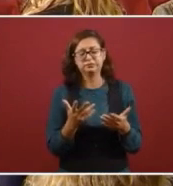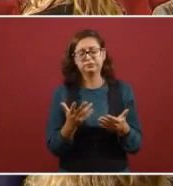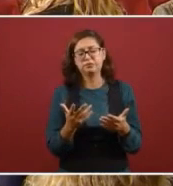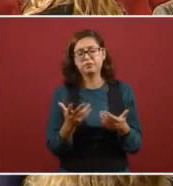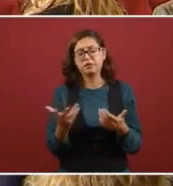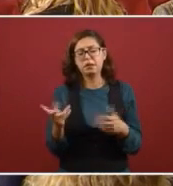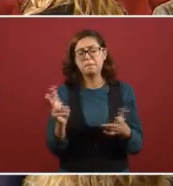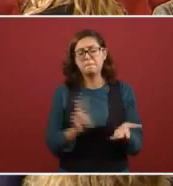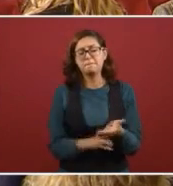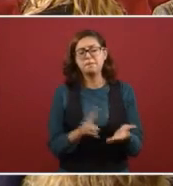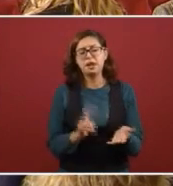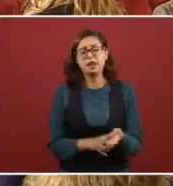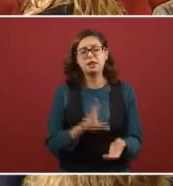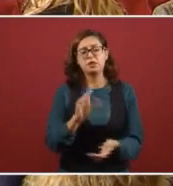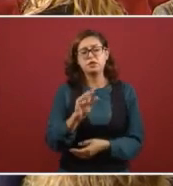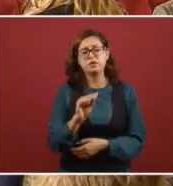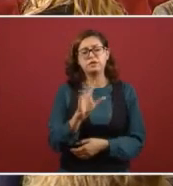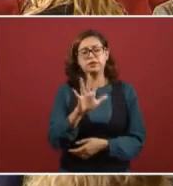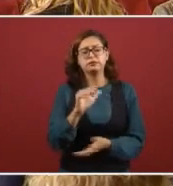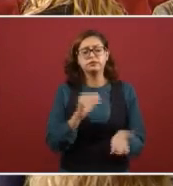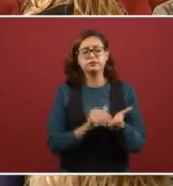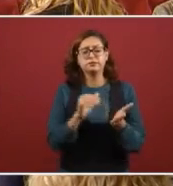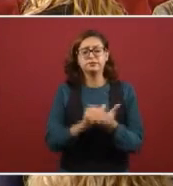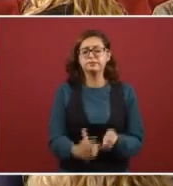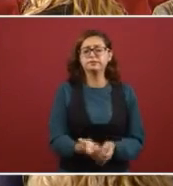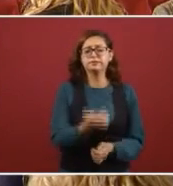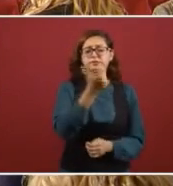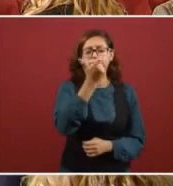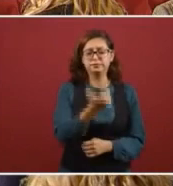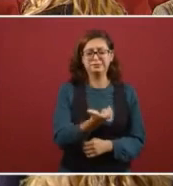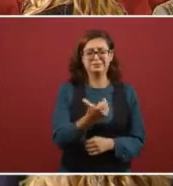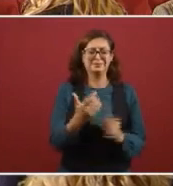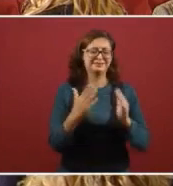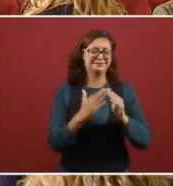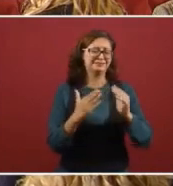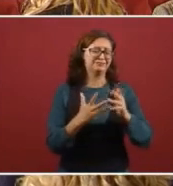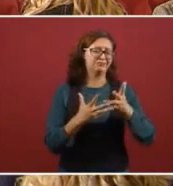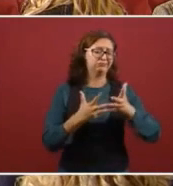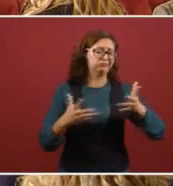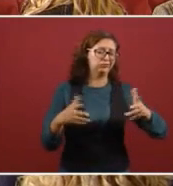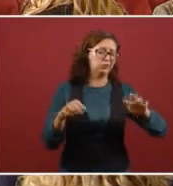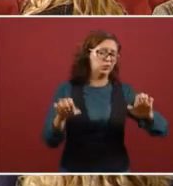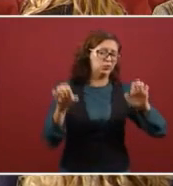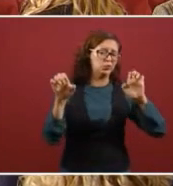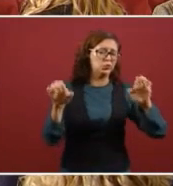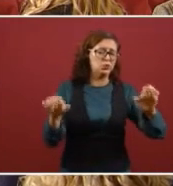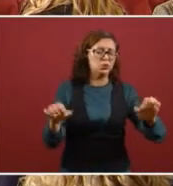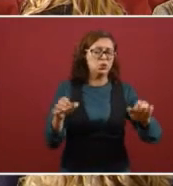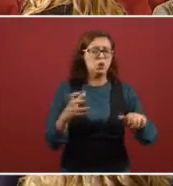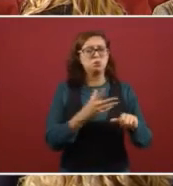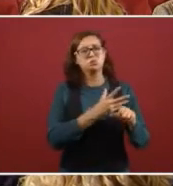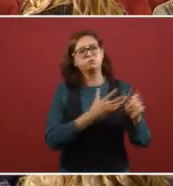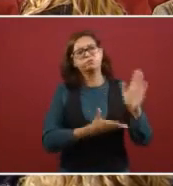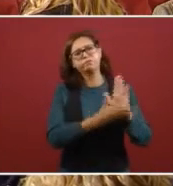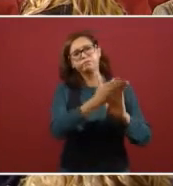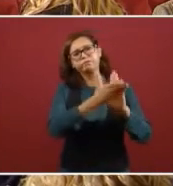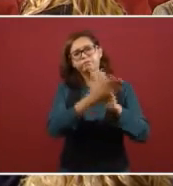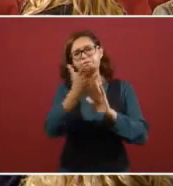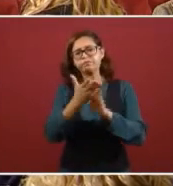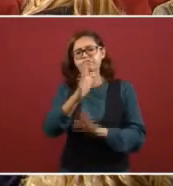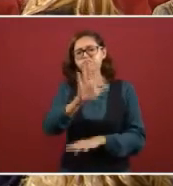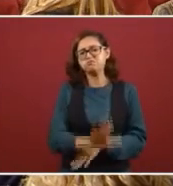It's valued at 95 million pesos, and it means a mansion. It's a French style